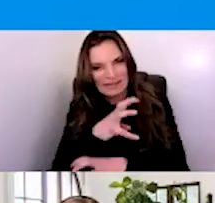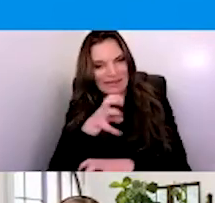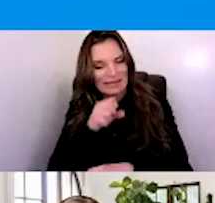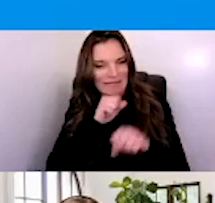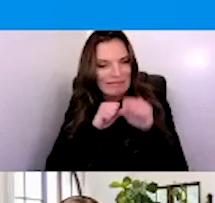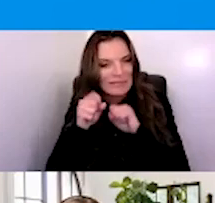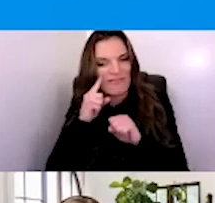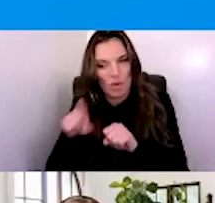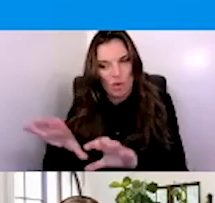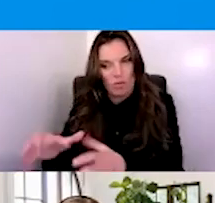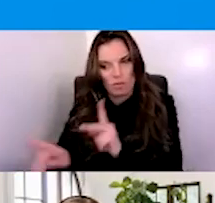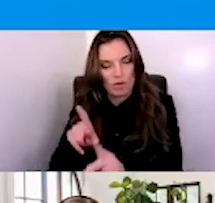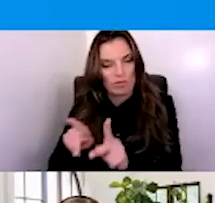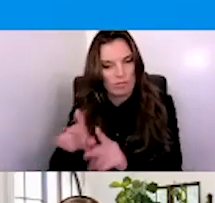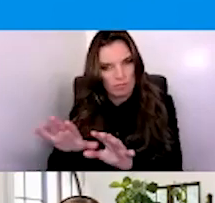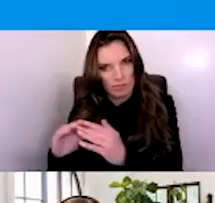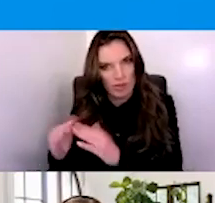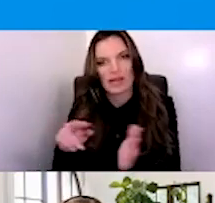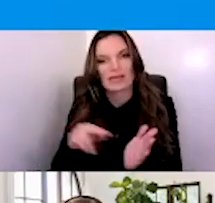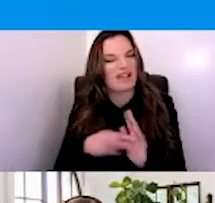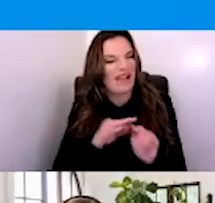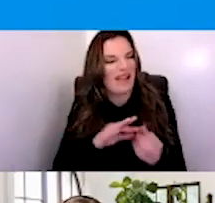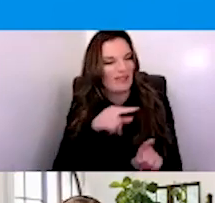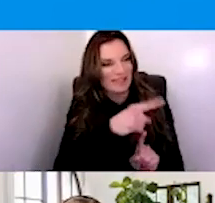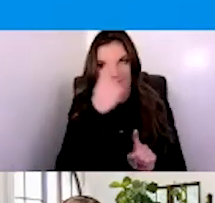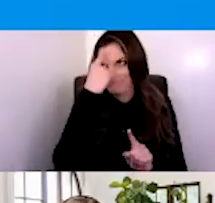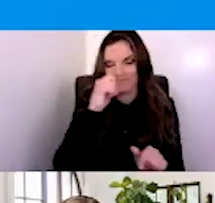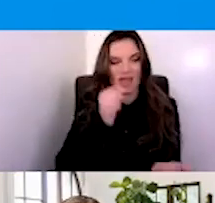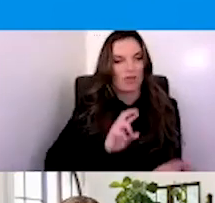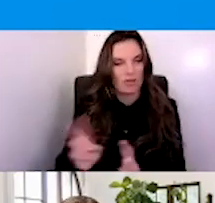we're working on something tough like emergency preparedness.